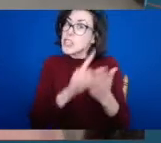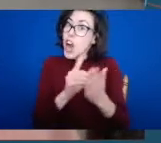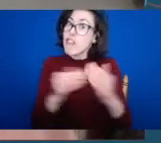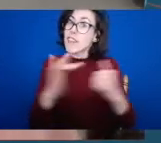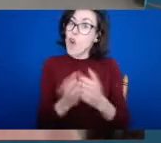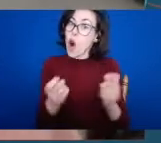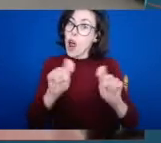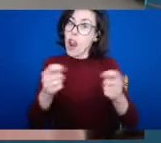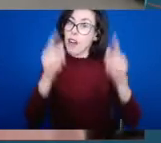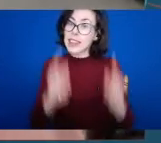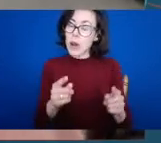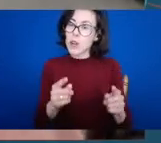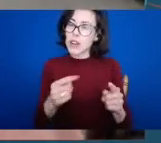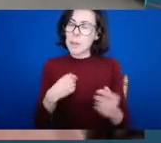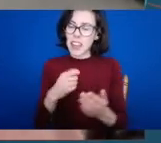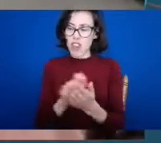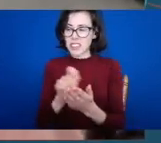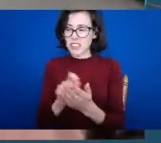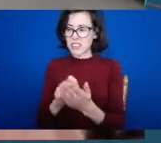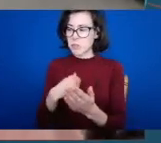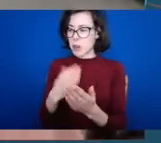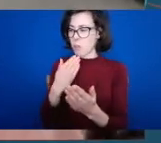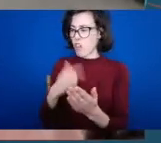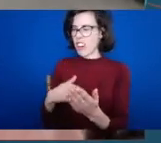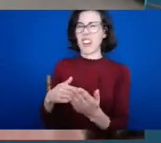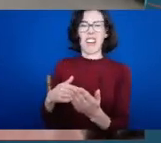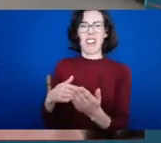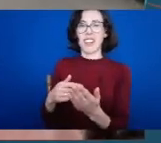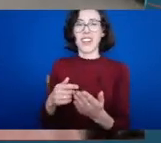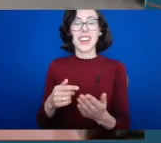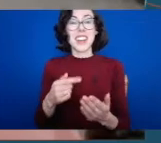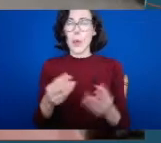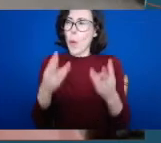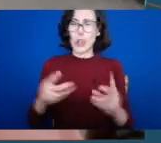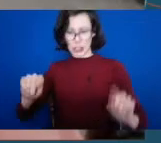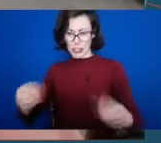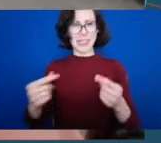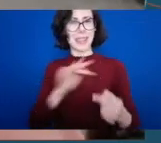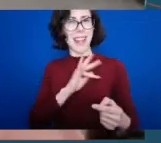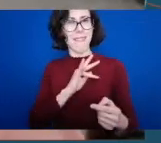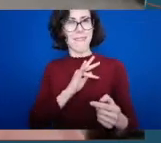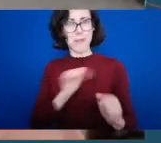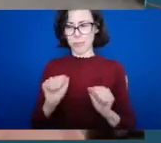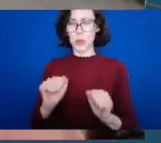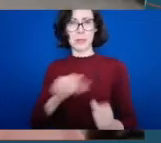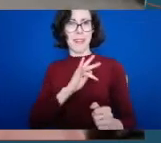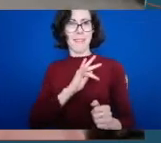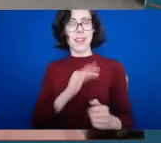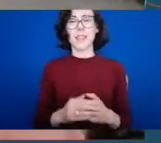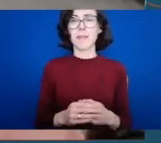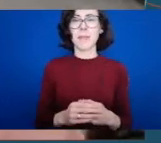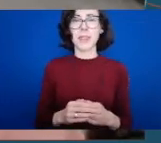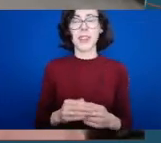great. But yeah, I kind of decided to challenge myself a little bit further. I always get a little bit